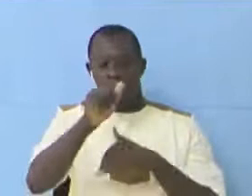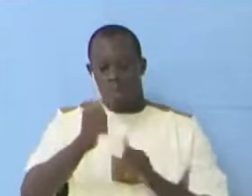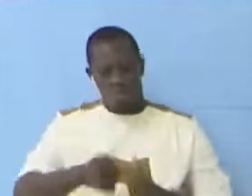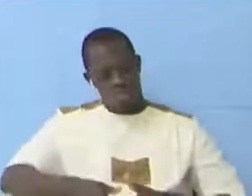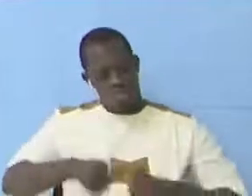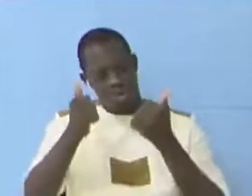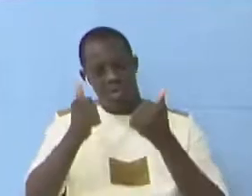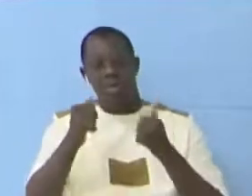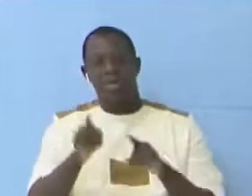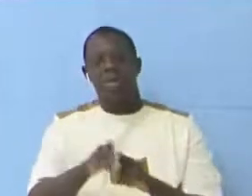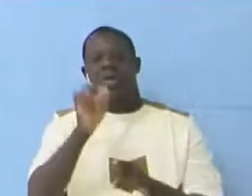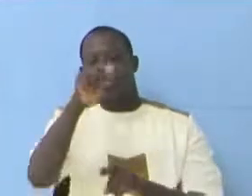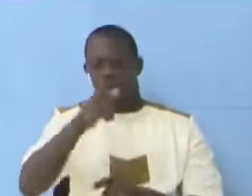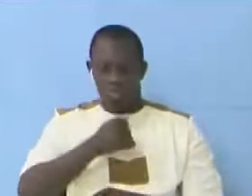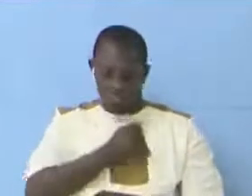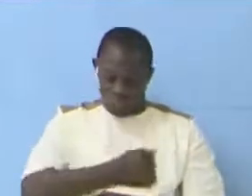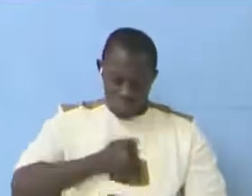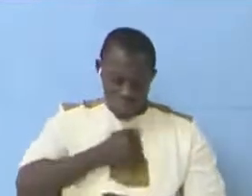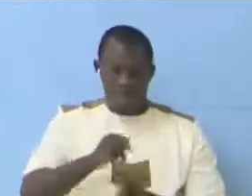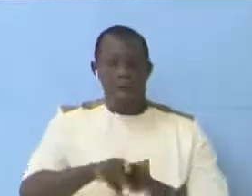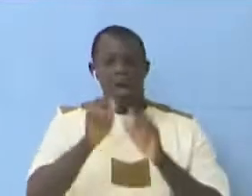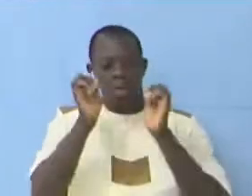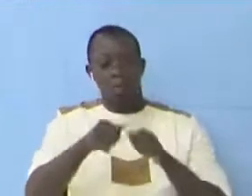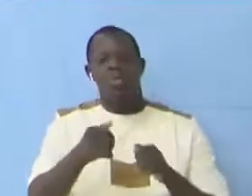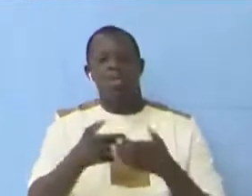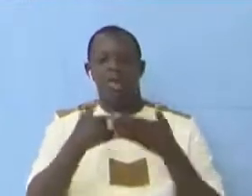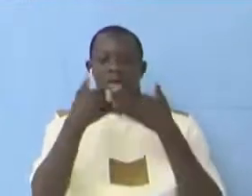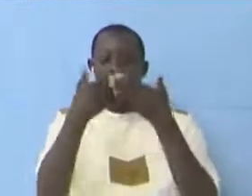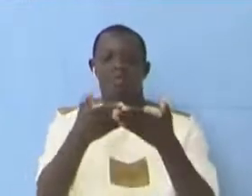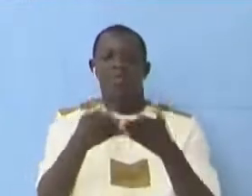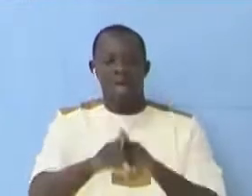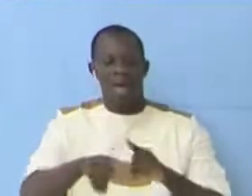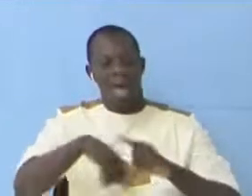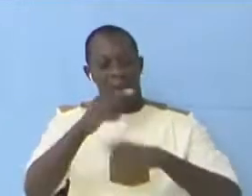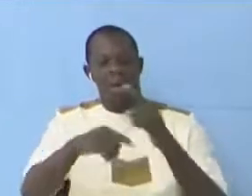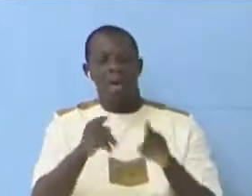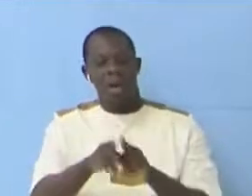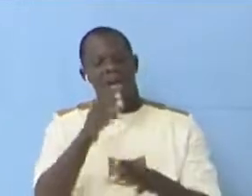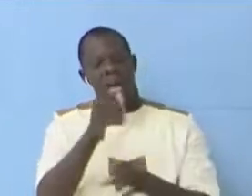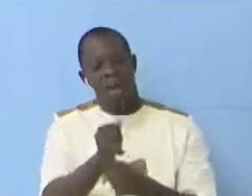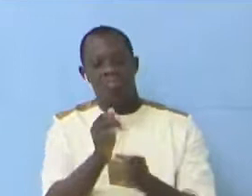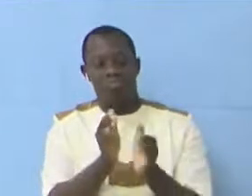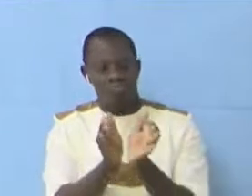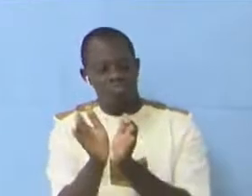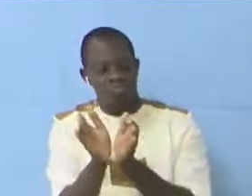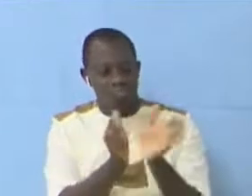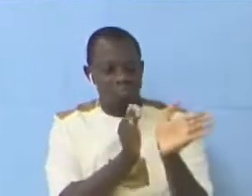can give them your consolation and your comfort.